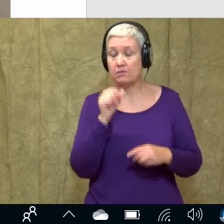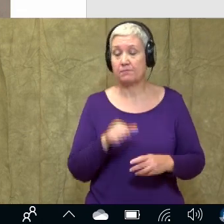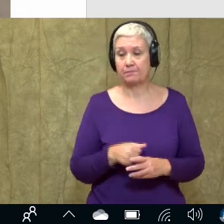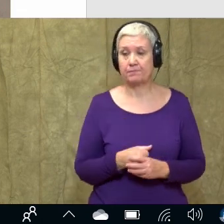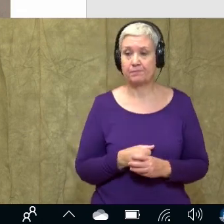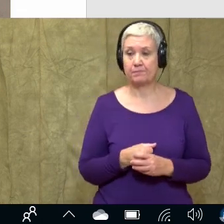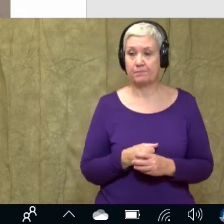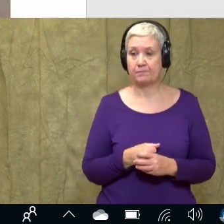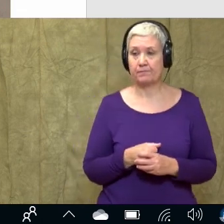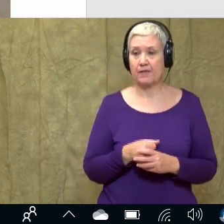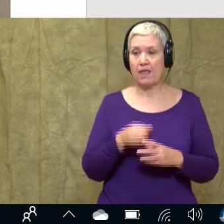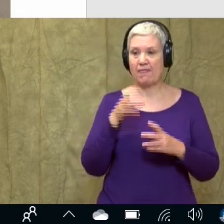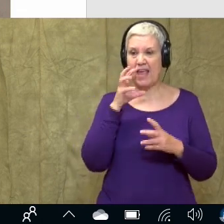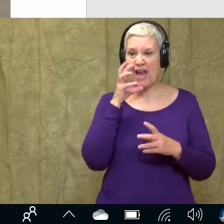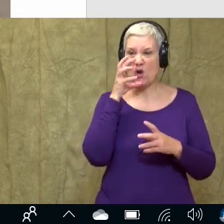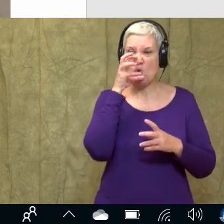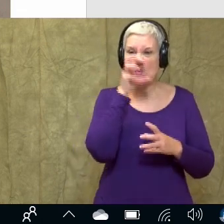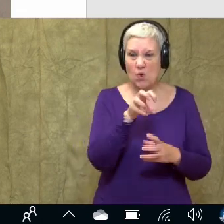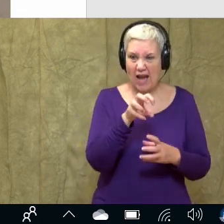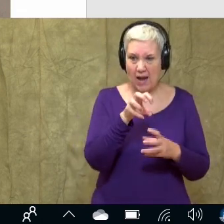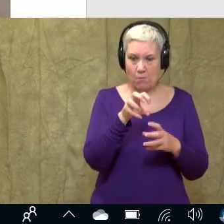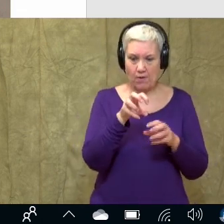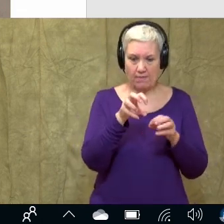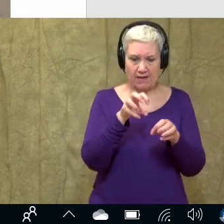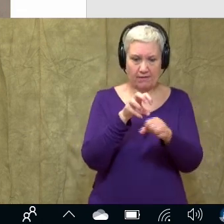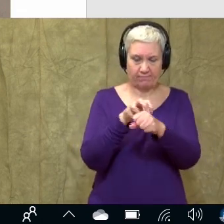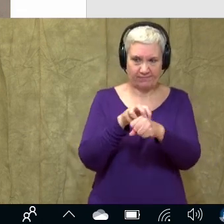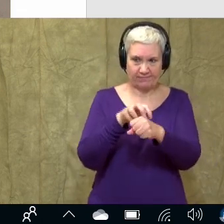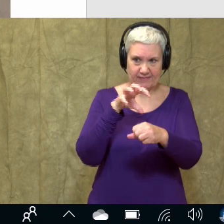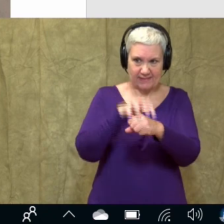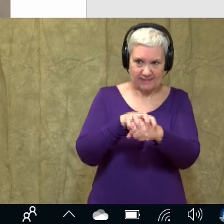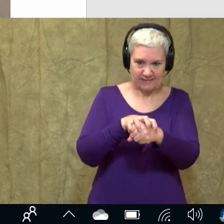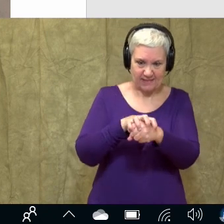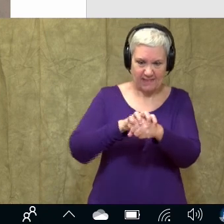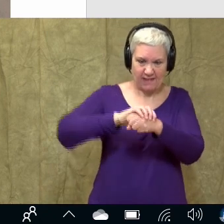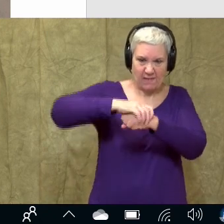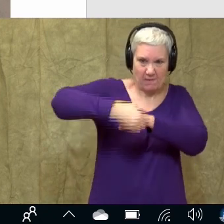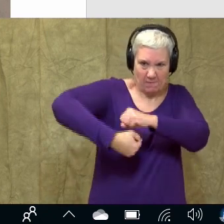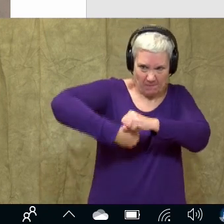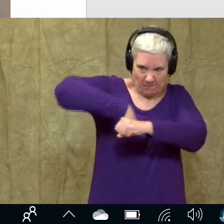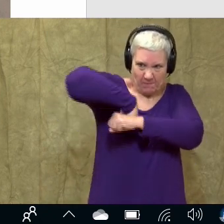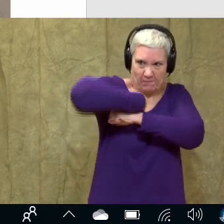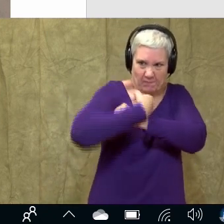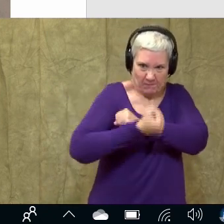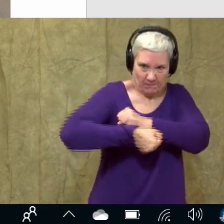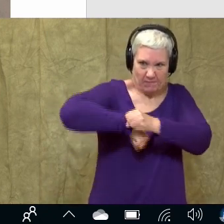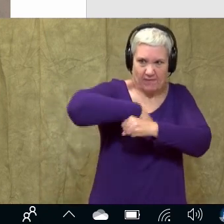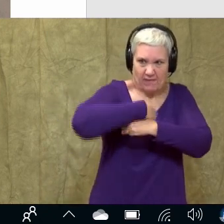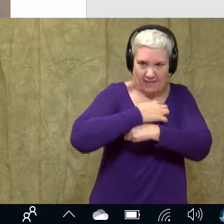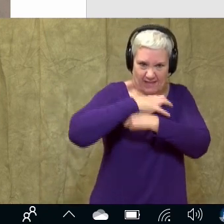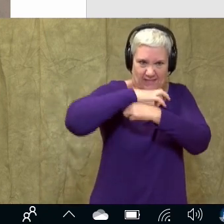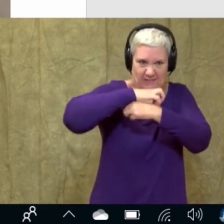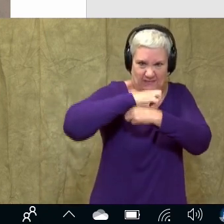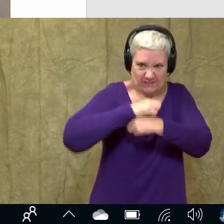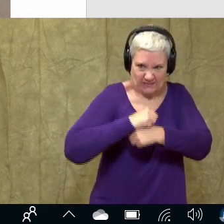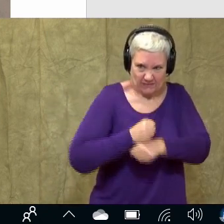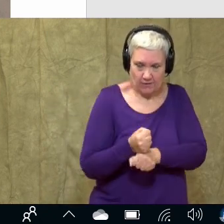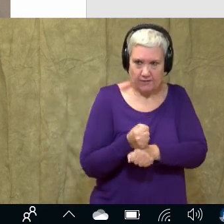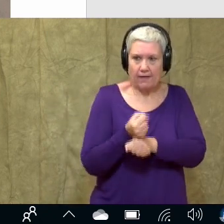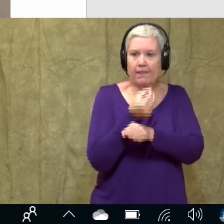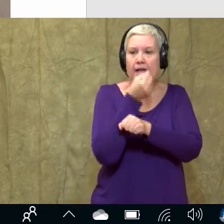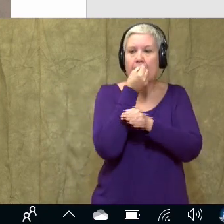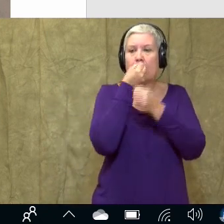They grab with their mouth to anchor the prey, then coil around the animal and crush it to death before eating it